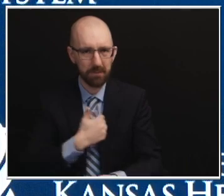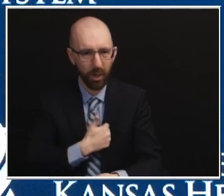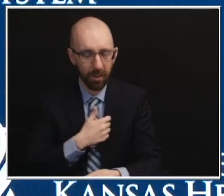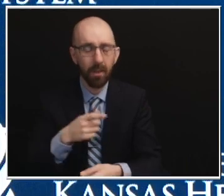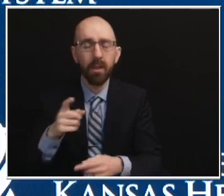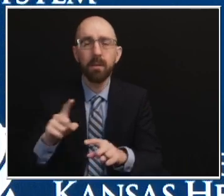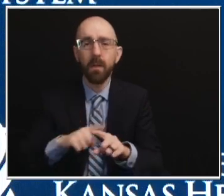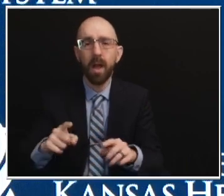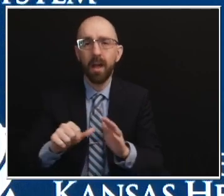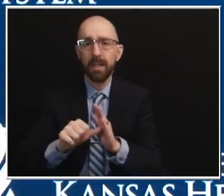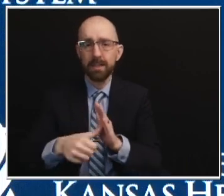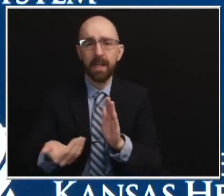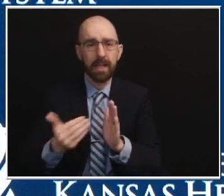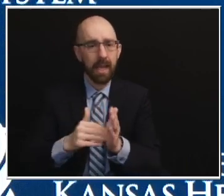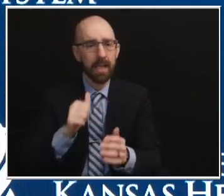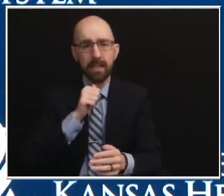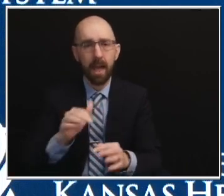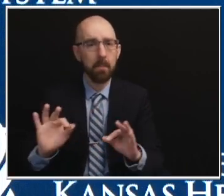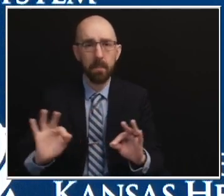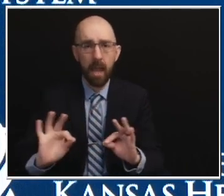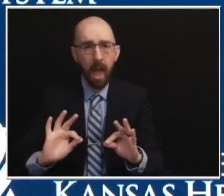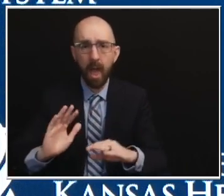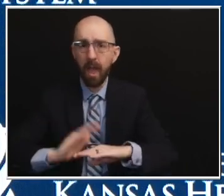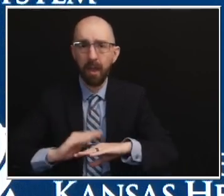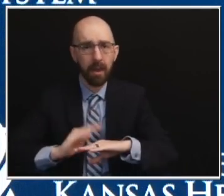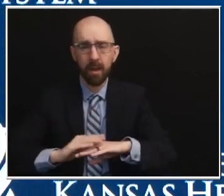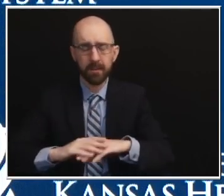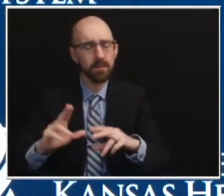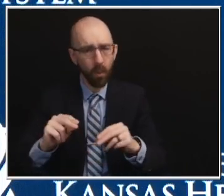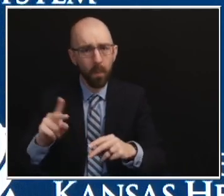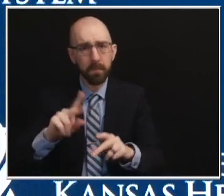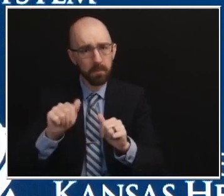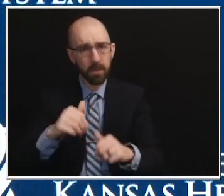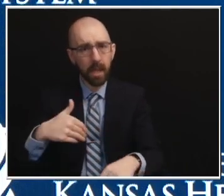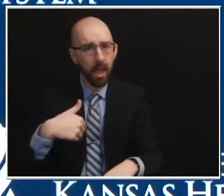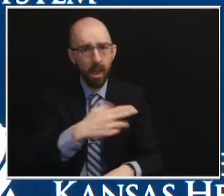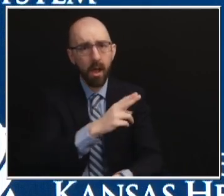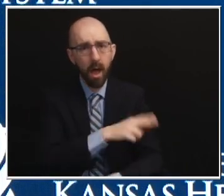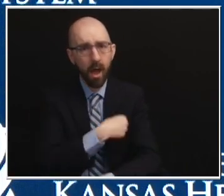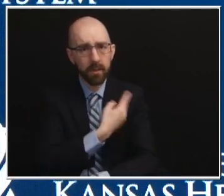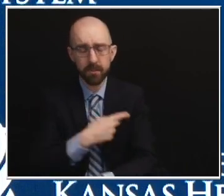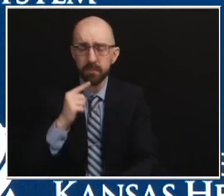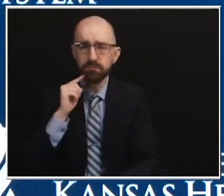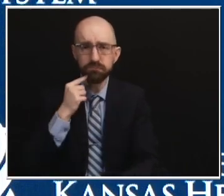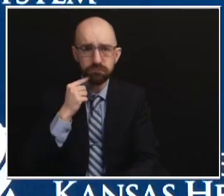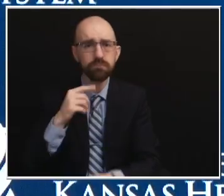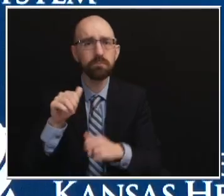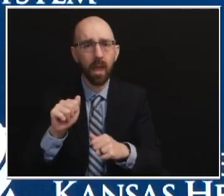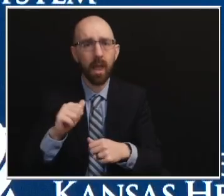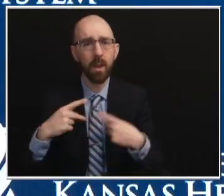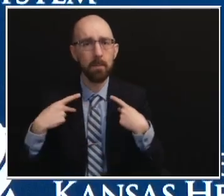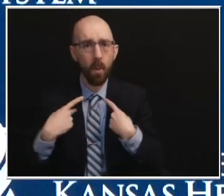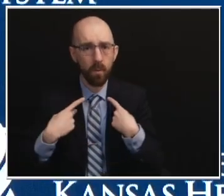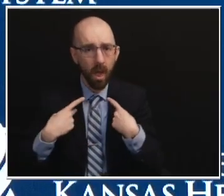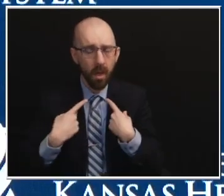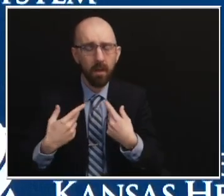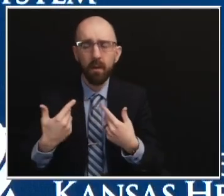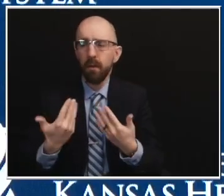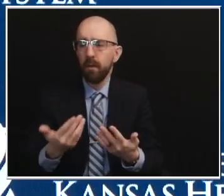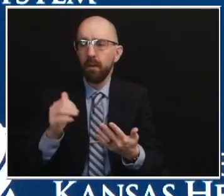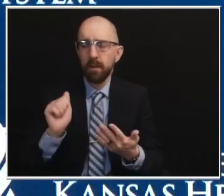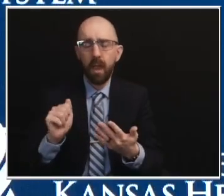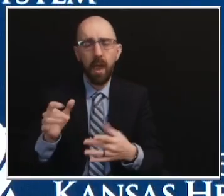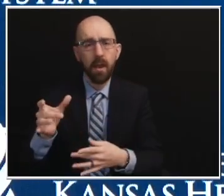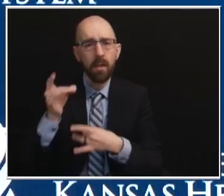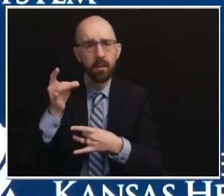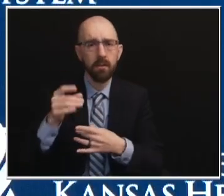it's not a benign disease. We know that people can go to the hospital. They can get pneumonia. They can get, obviously,